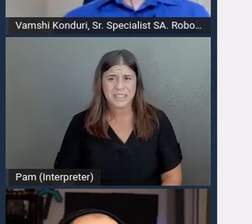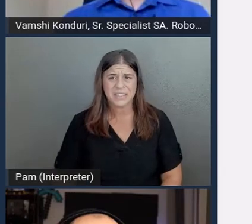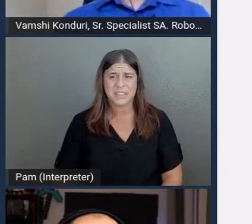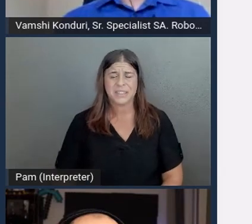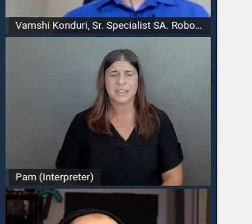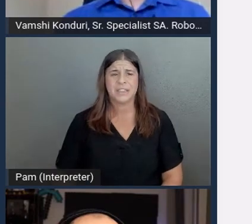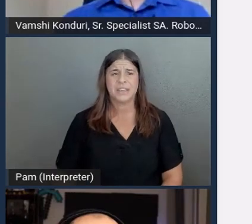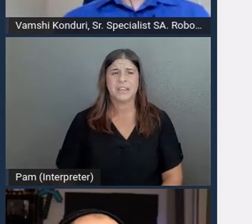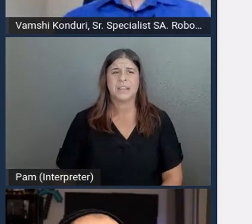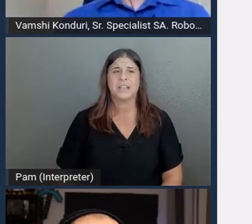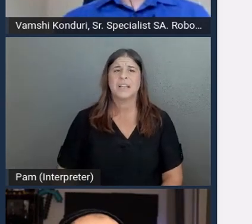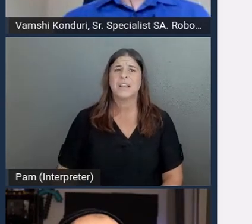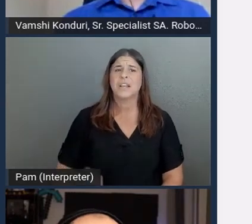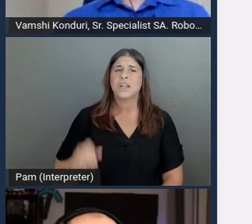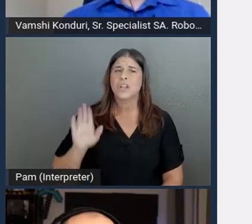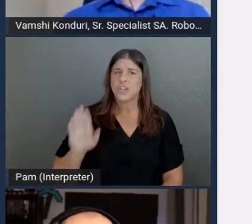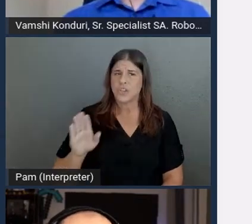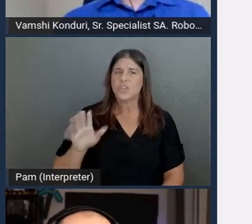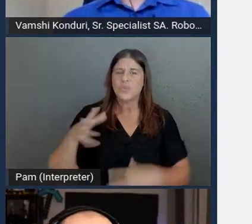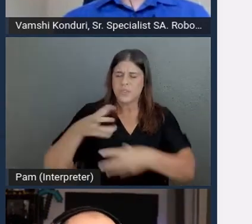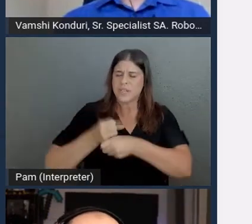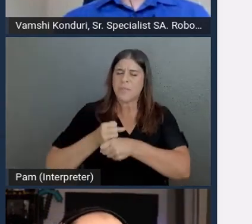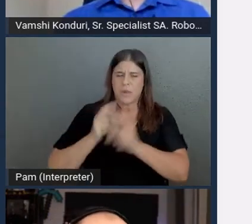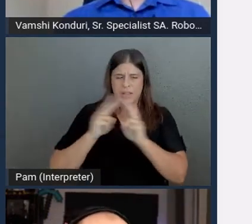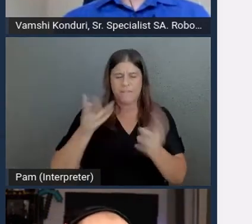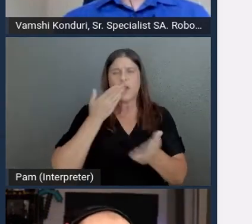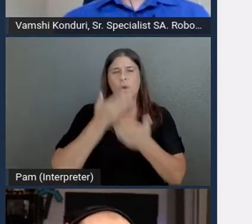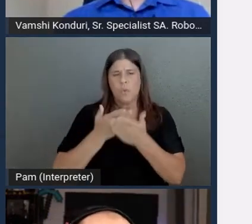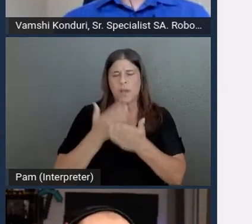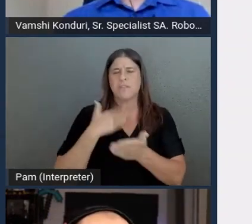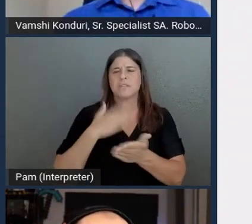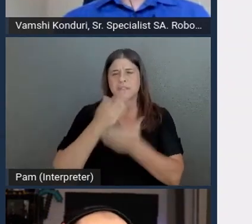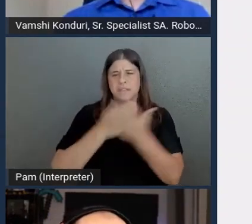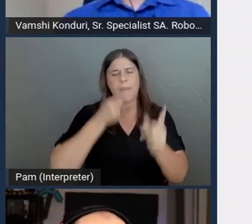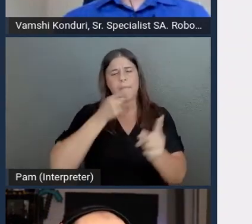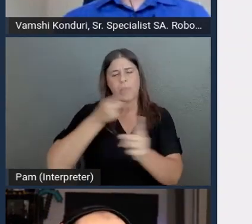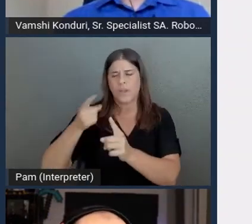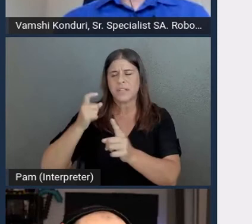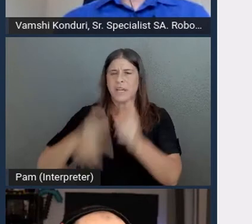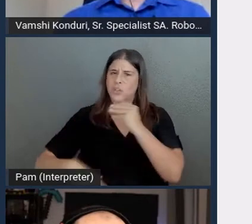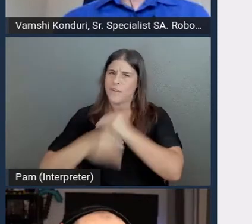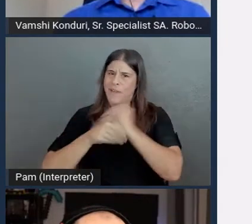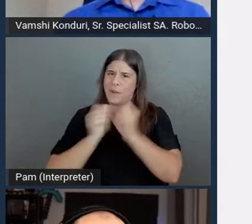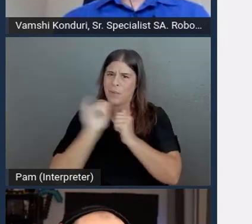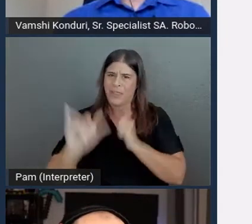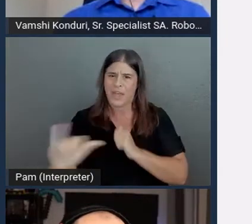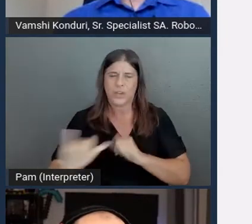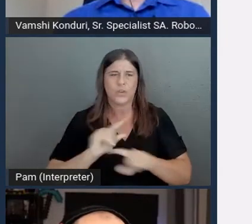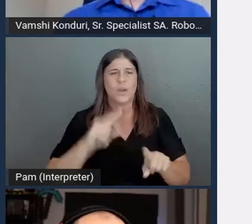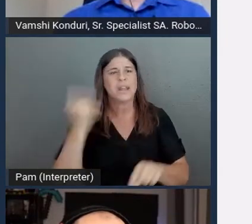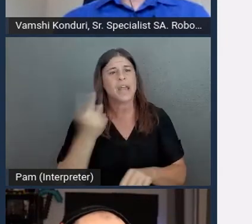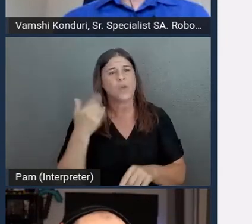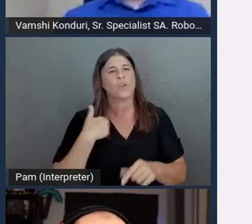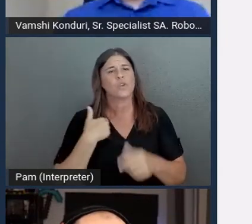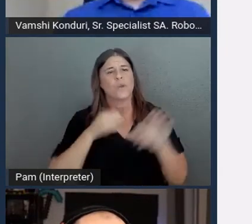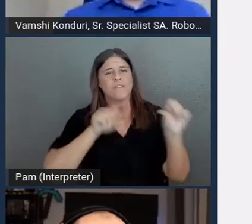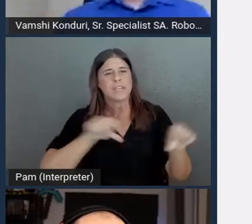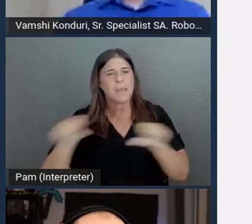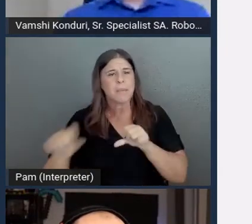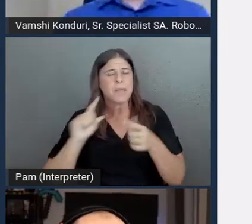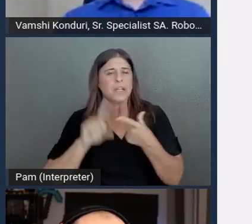You summarized it very well. There's a couple of points that I should have added on top of it. Not only do you get the capability